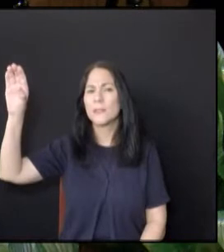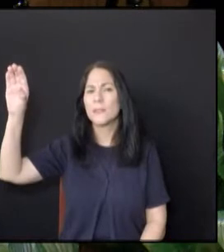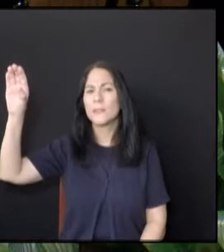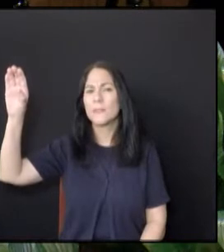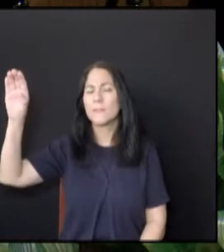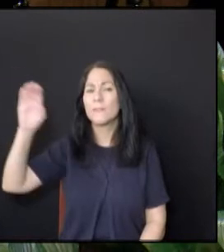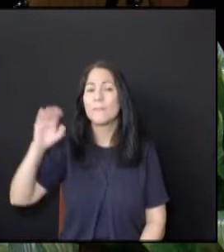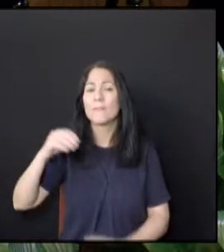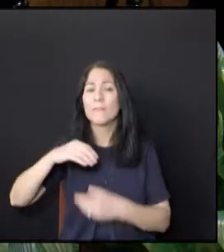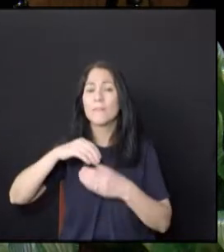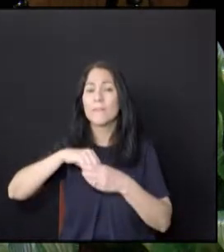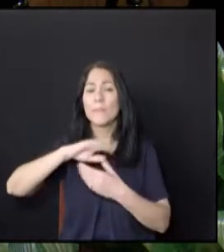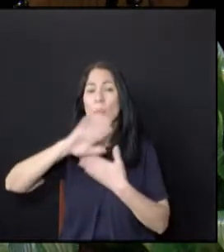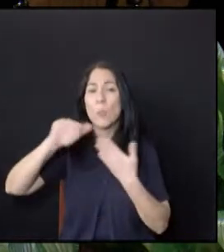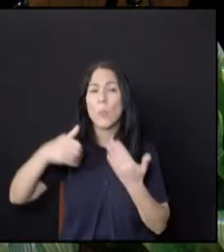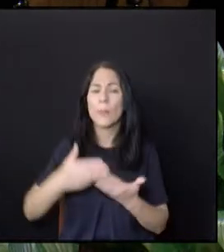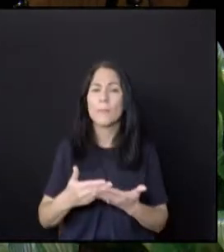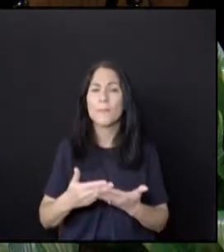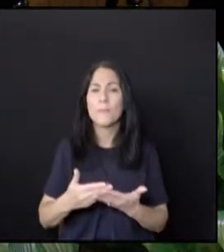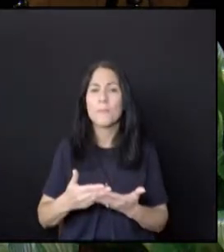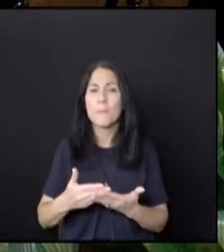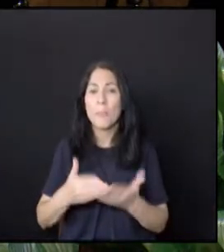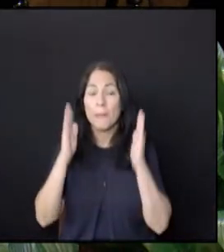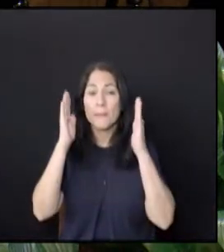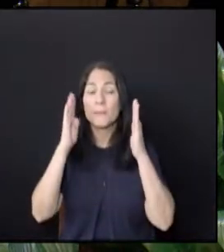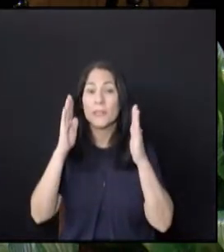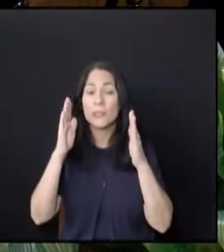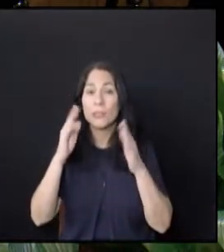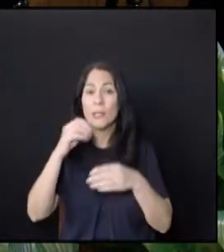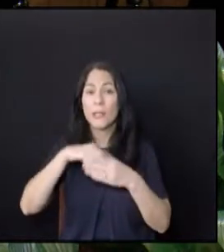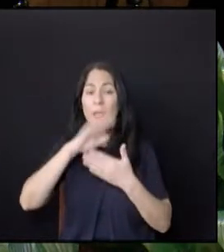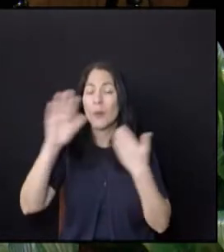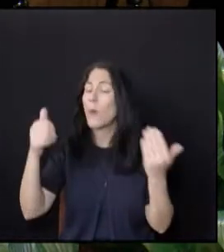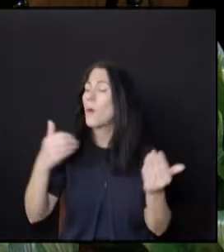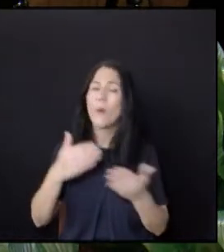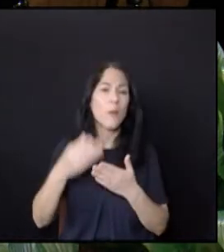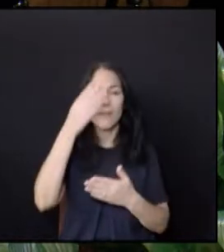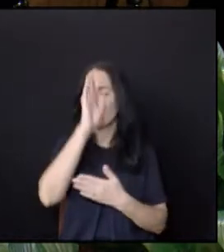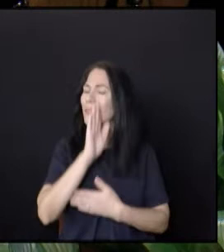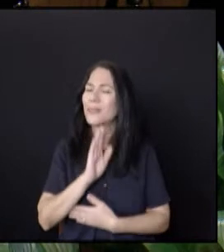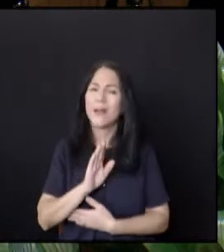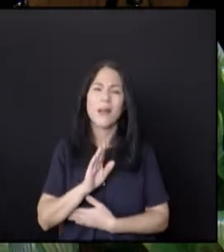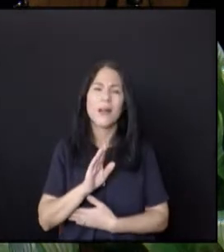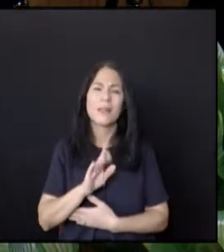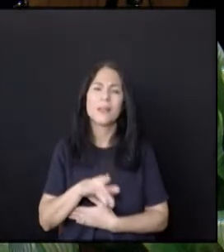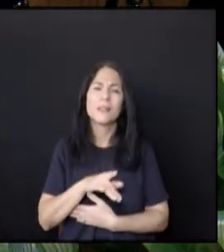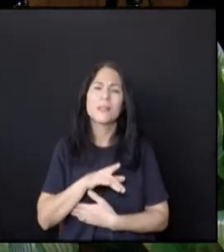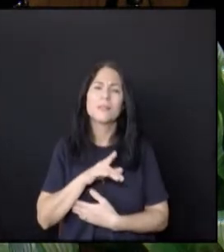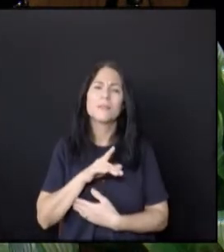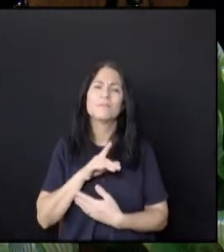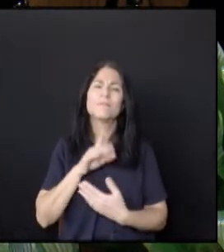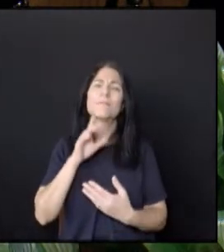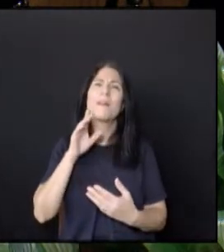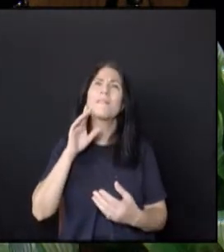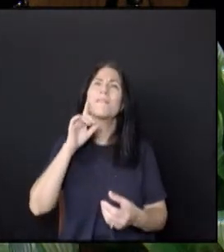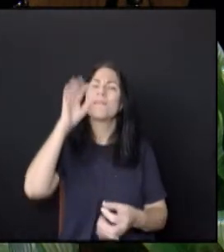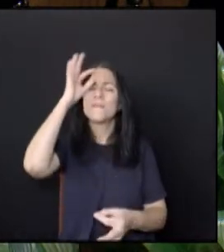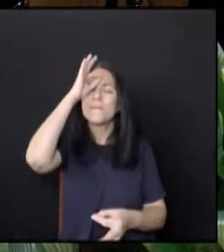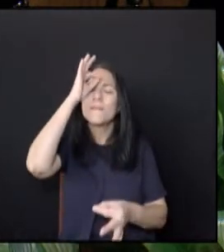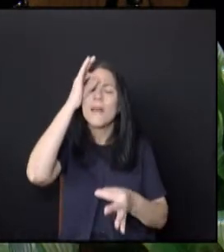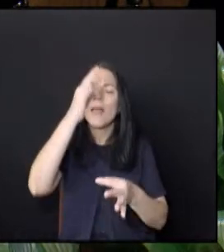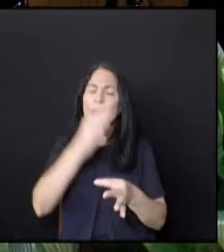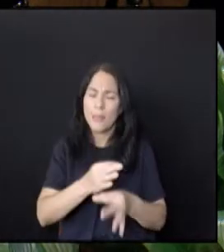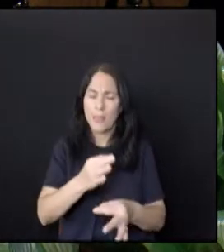And in all of it, hear me, in all of it, God is absolutely faithful to what God had